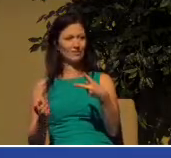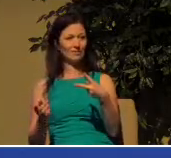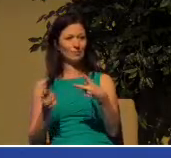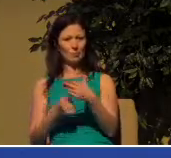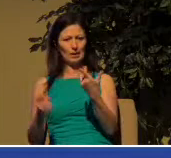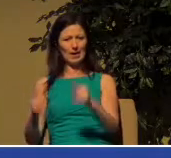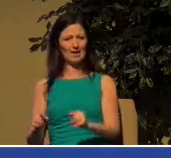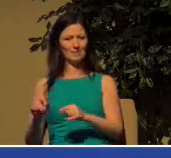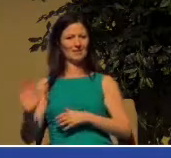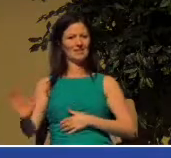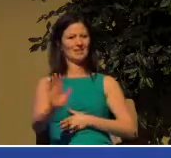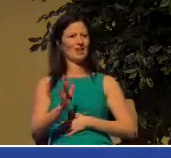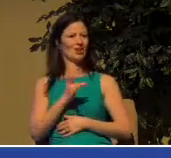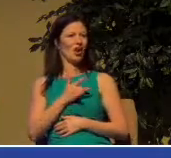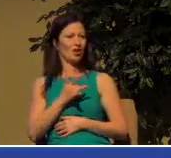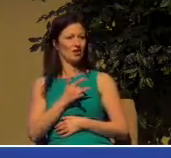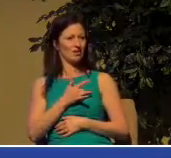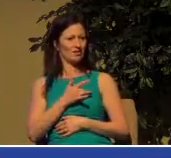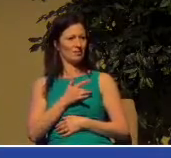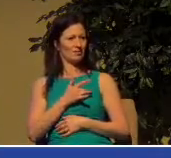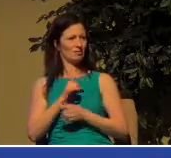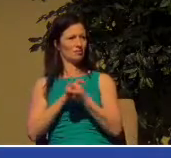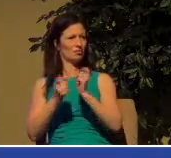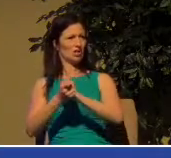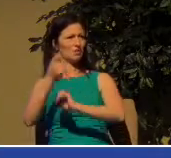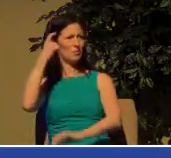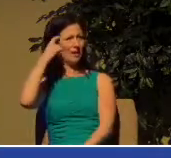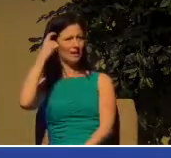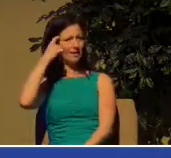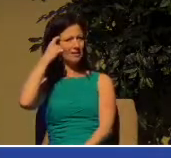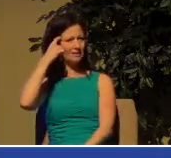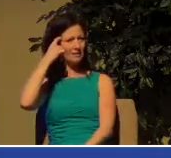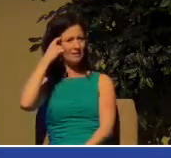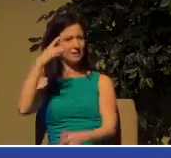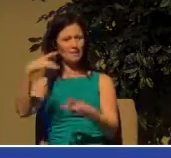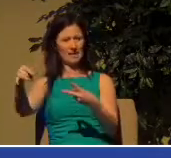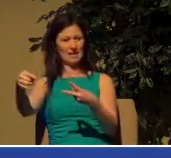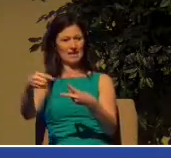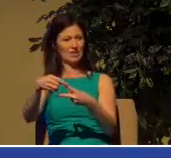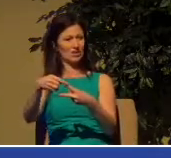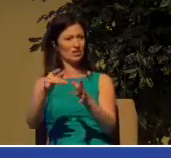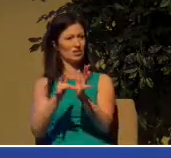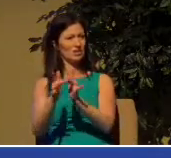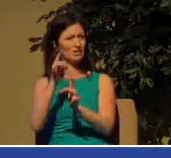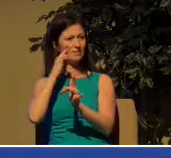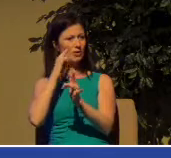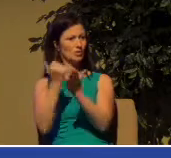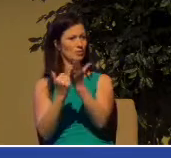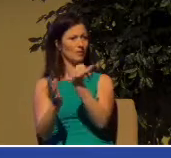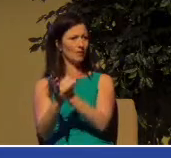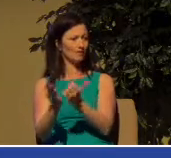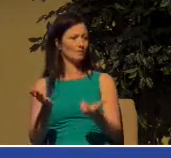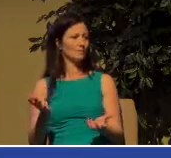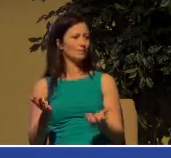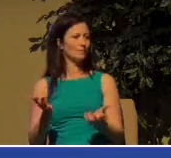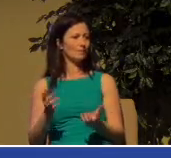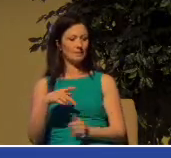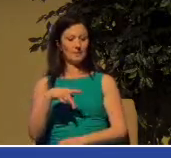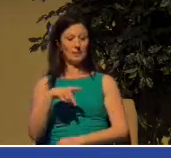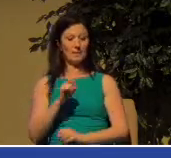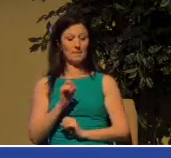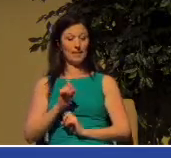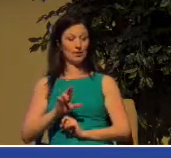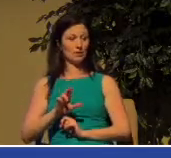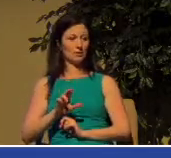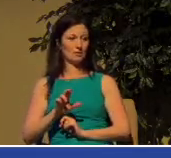hearts to bring them to that point? Peter drives that point home to